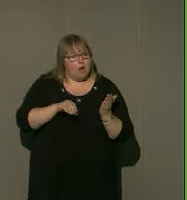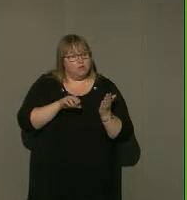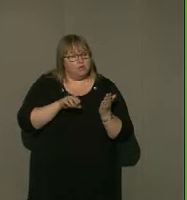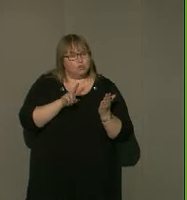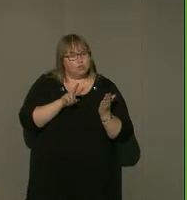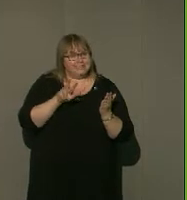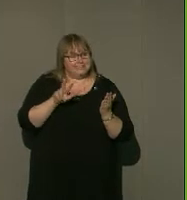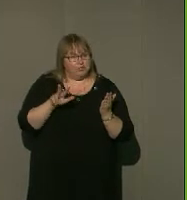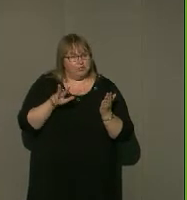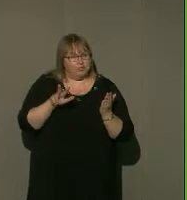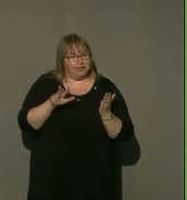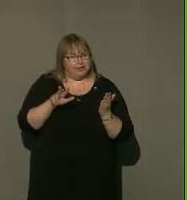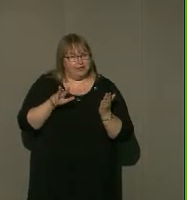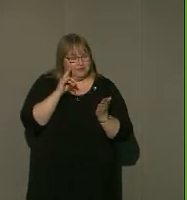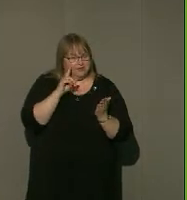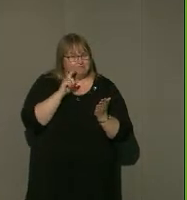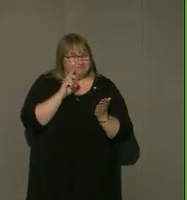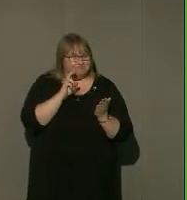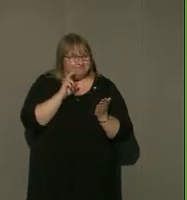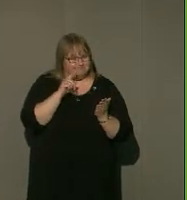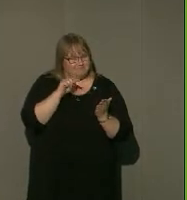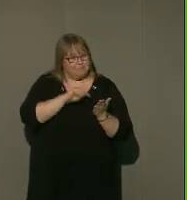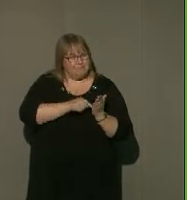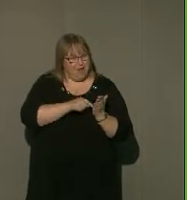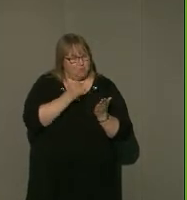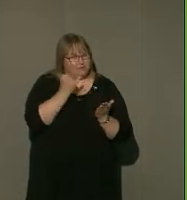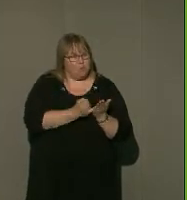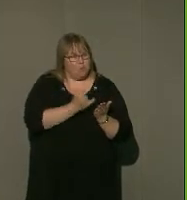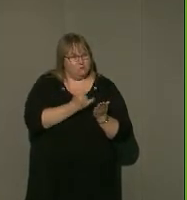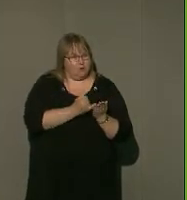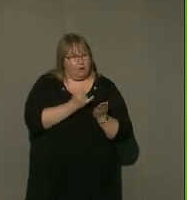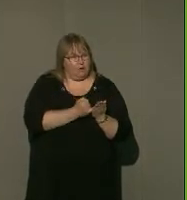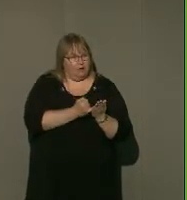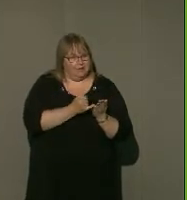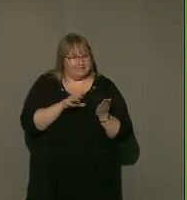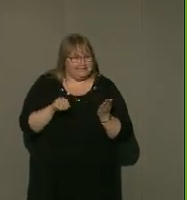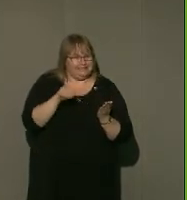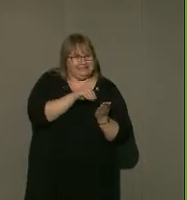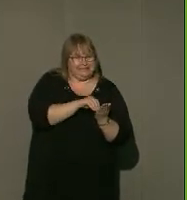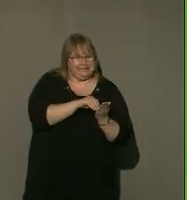we ruled out of order with the rest of it, but accidentally left in.